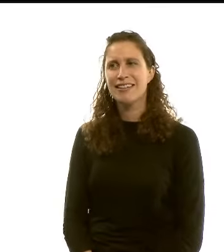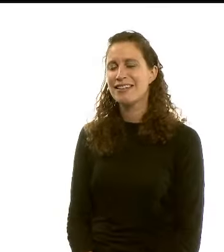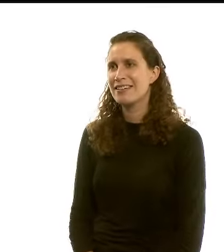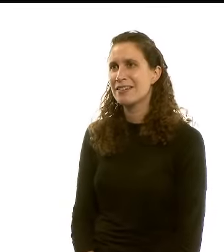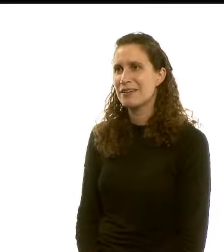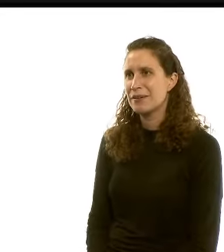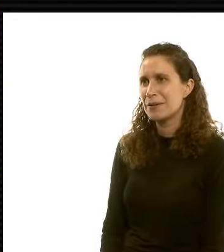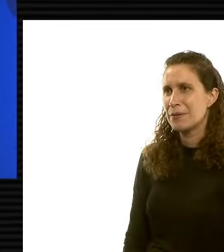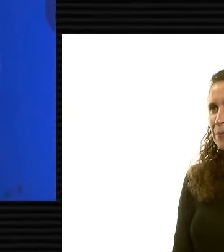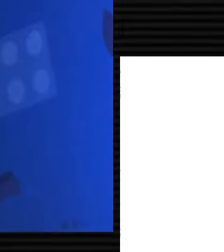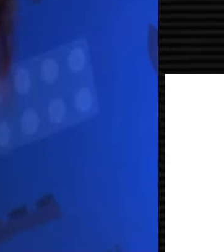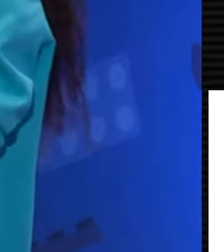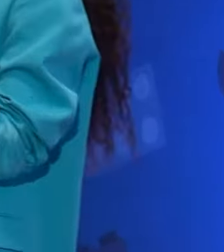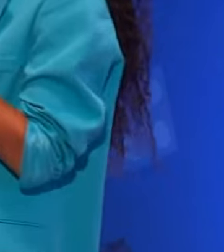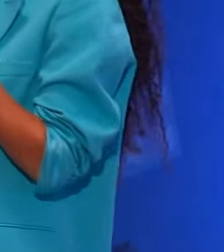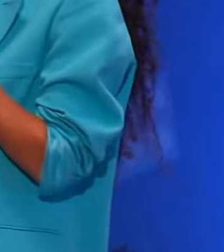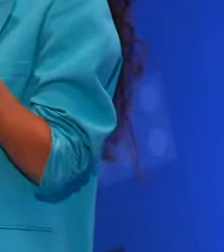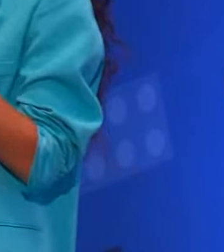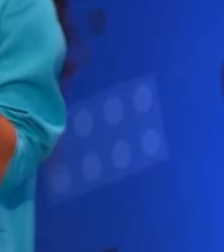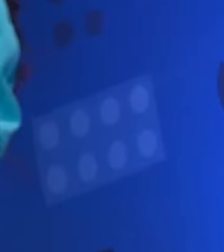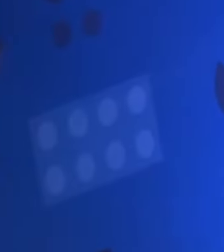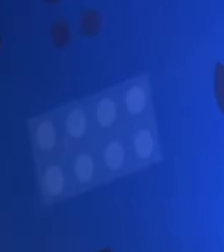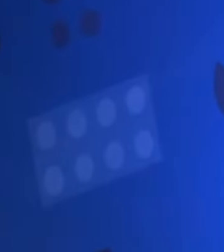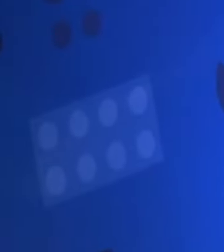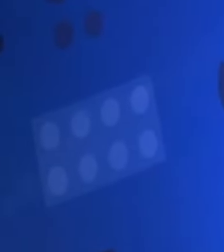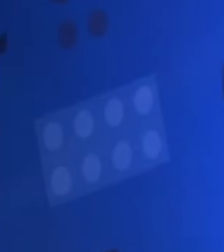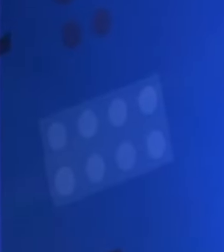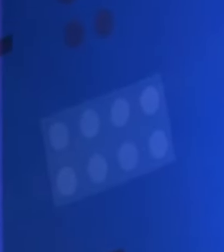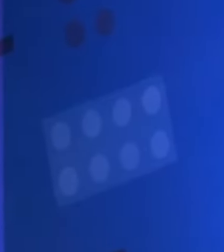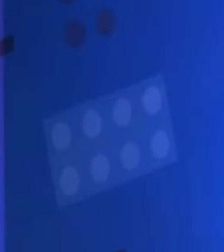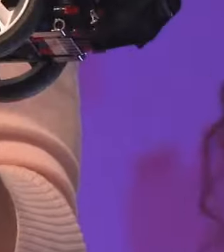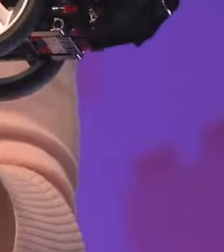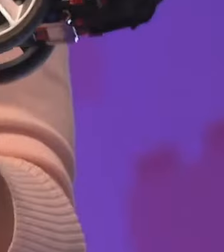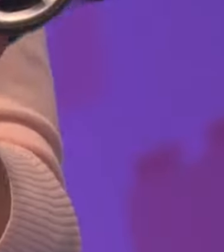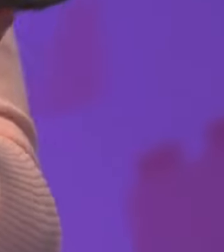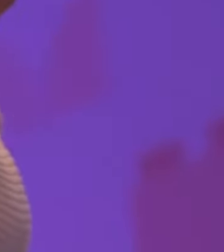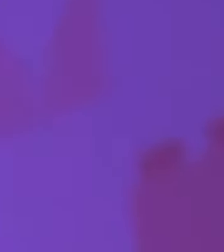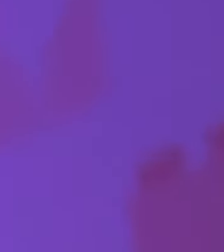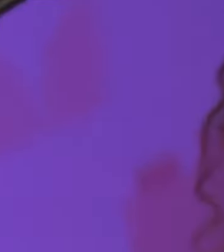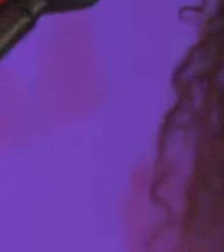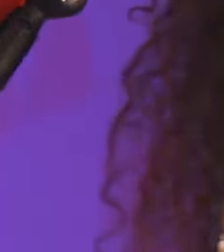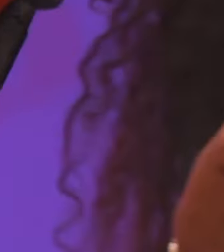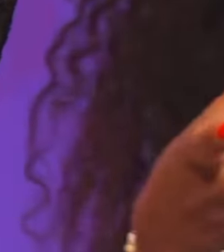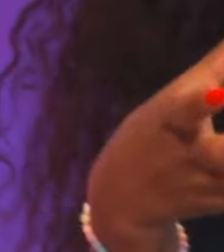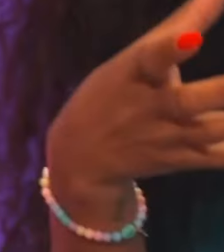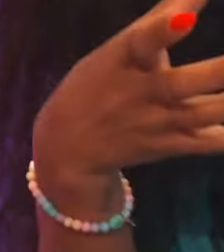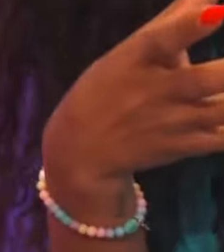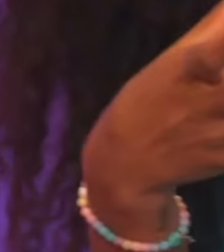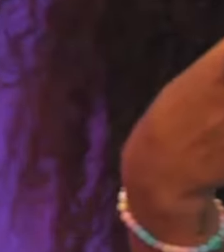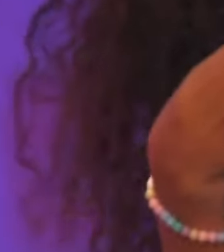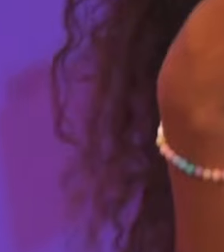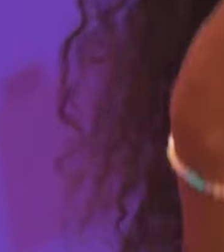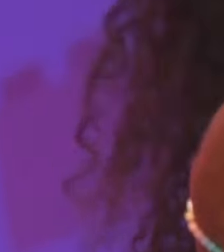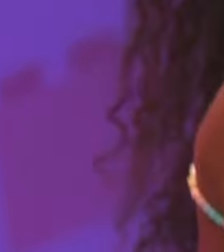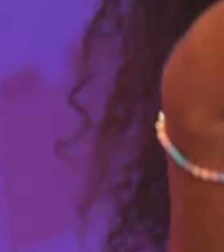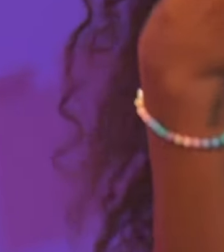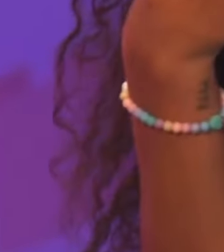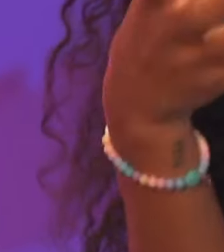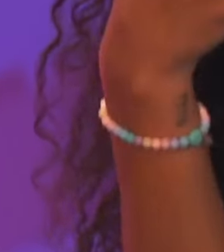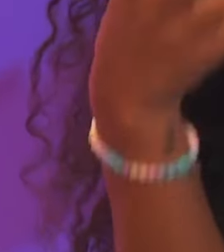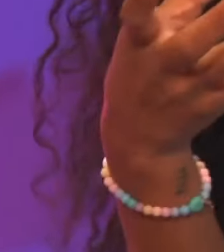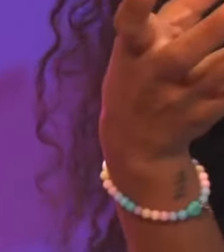Yeah. And now it's here. And now it's here, beautiful and rewarding. I love seeing all the gears turning and the pistons